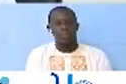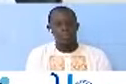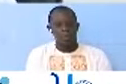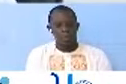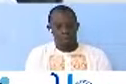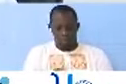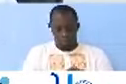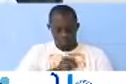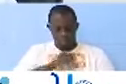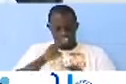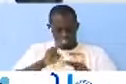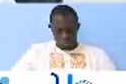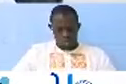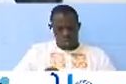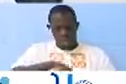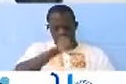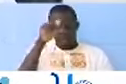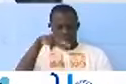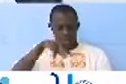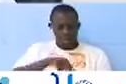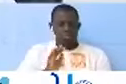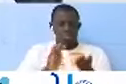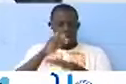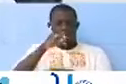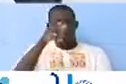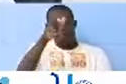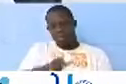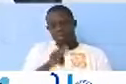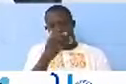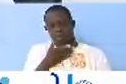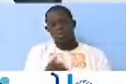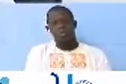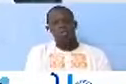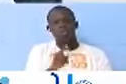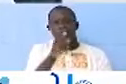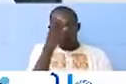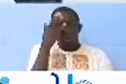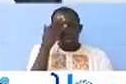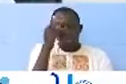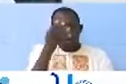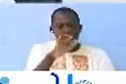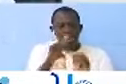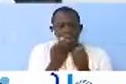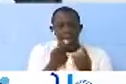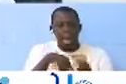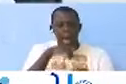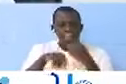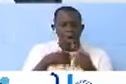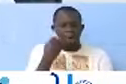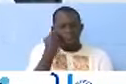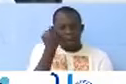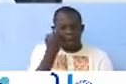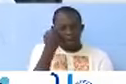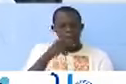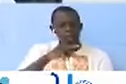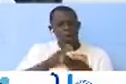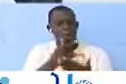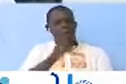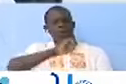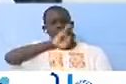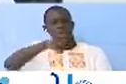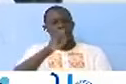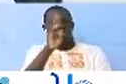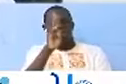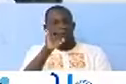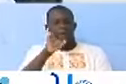He was sitting down and they were standing over him. And do you know anything about the Black Black or the Junglers? Oh, you could learn the sort of Black